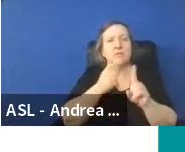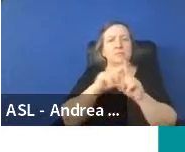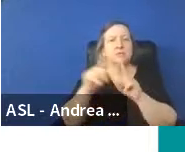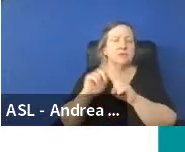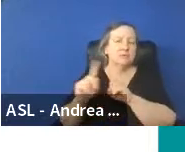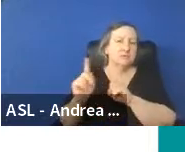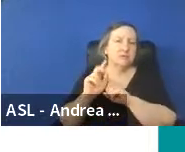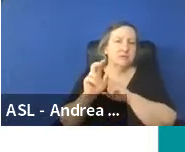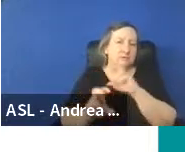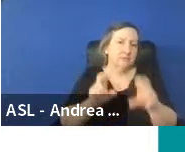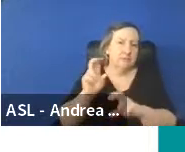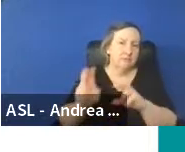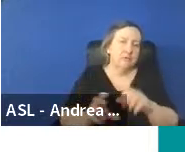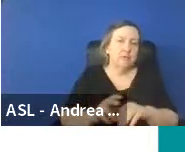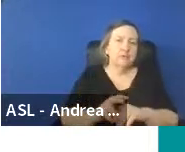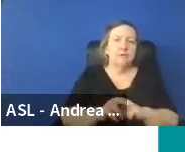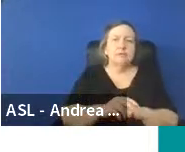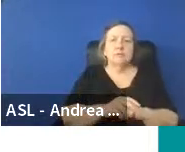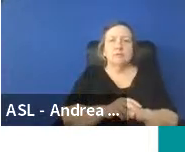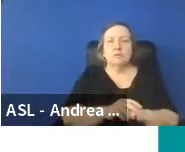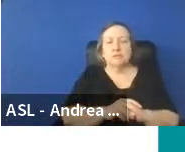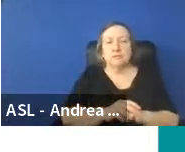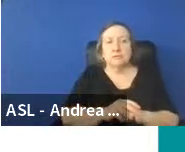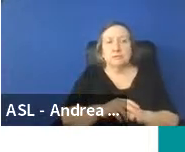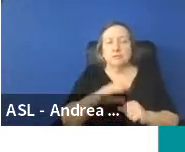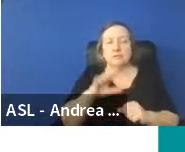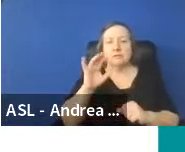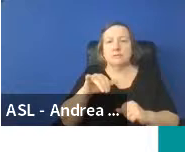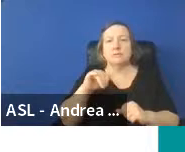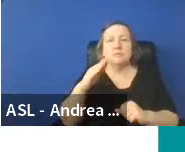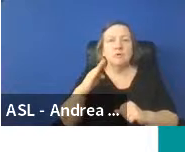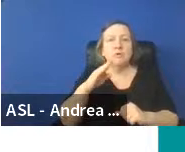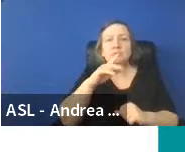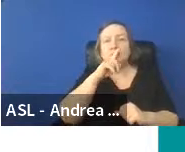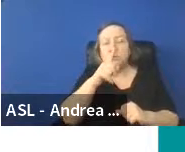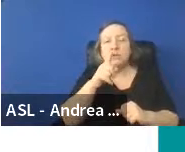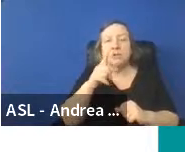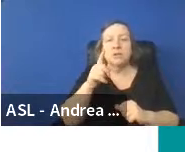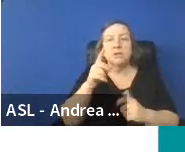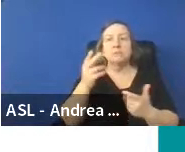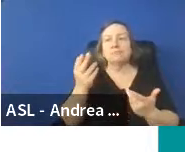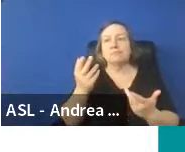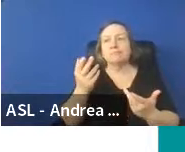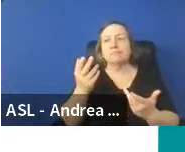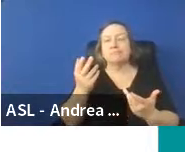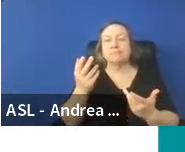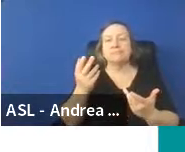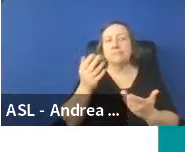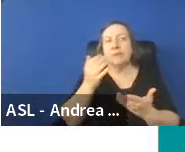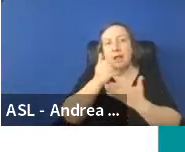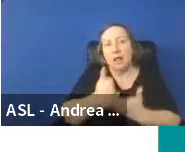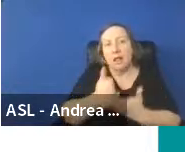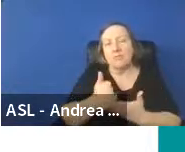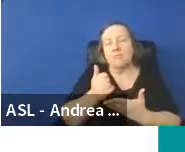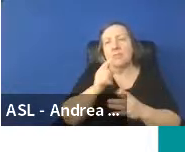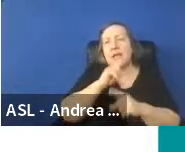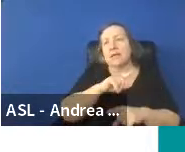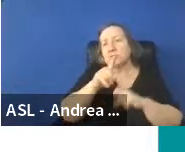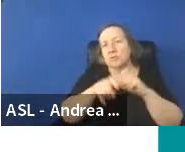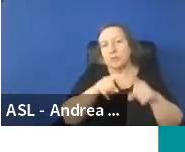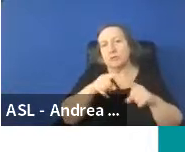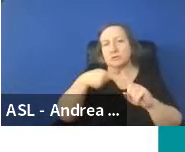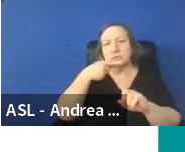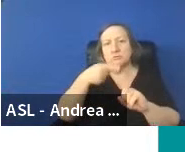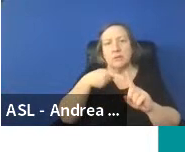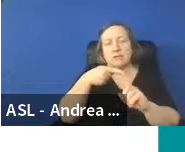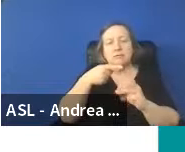investments. And so the jobs are really used, yes, to answer questions about access specifically to